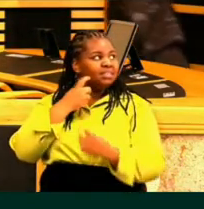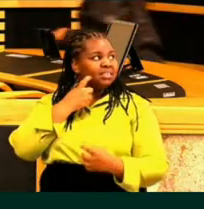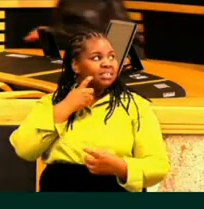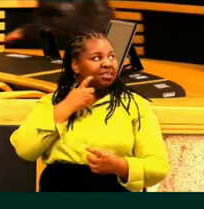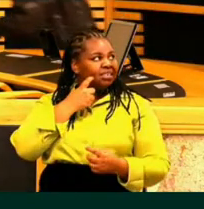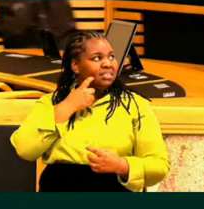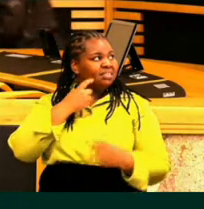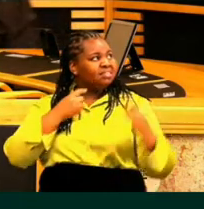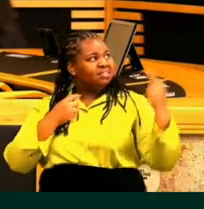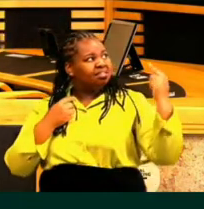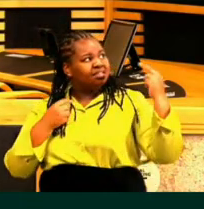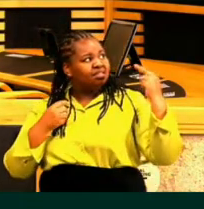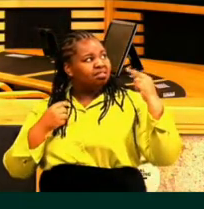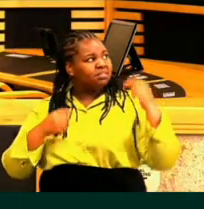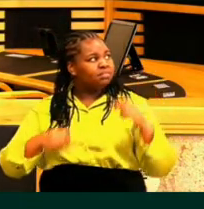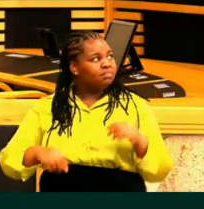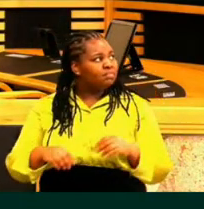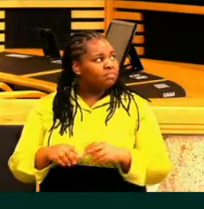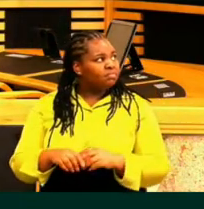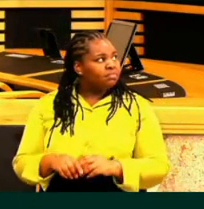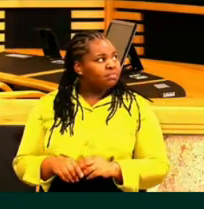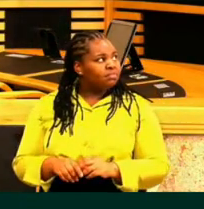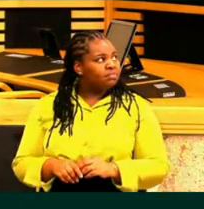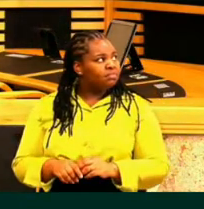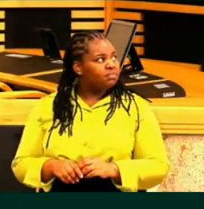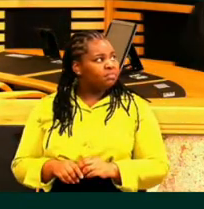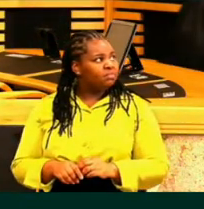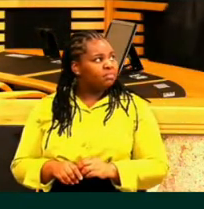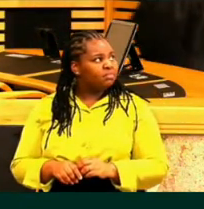you to this August house for the Youth Parliament